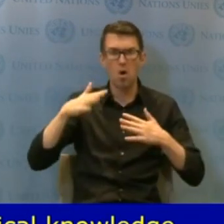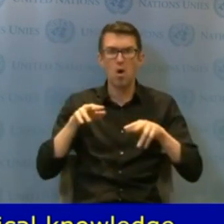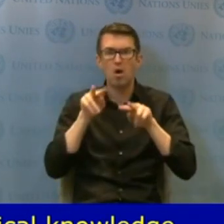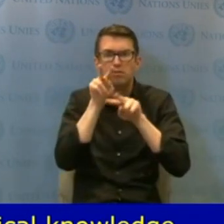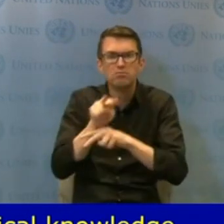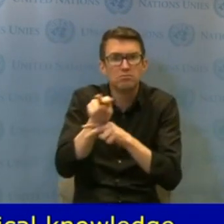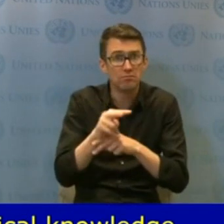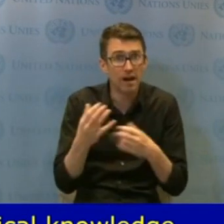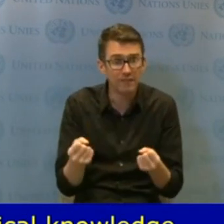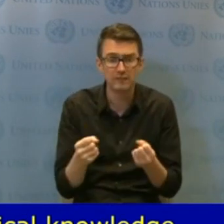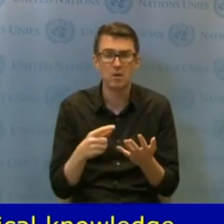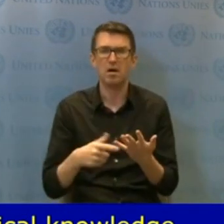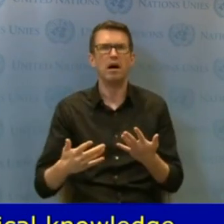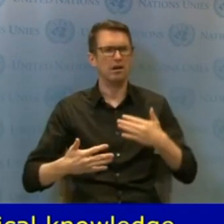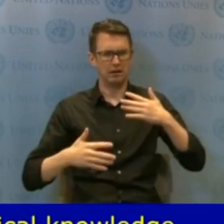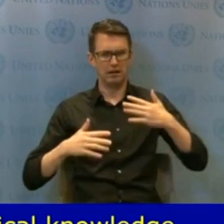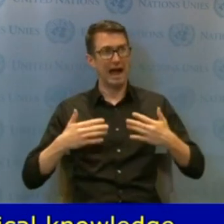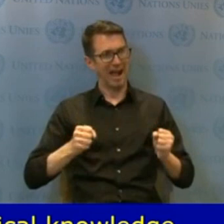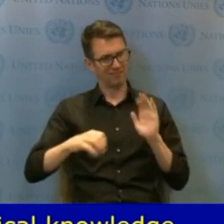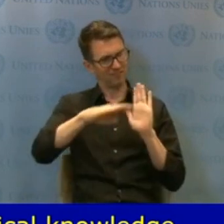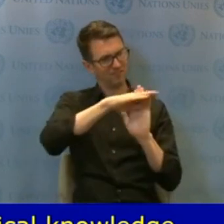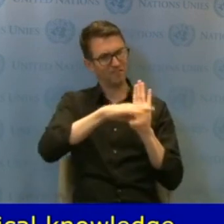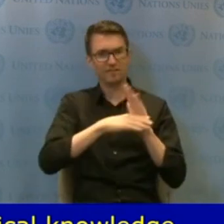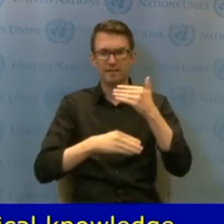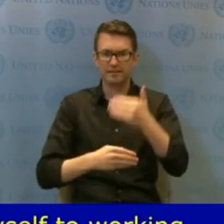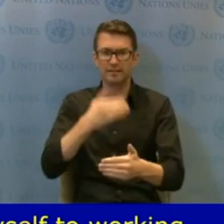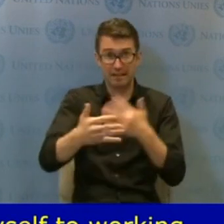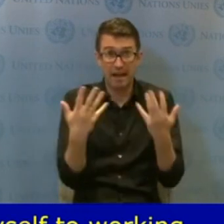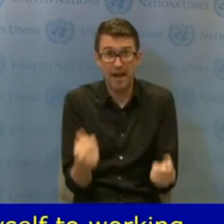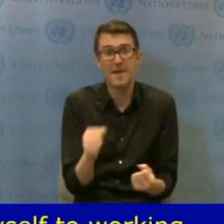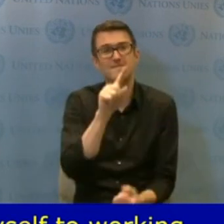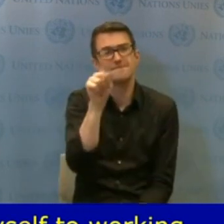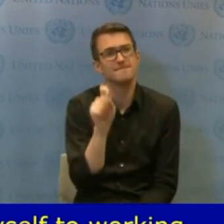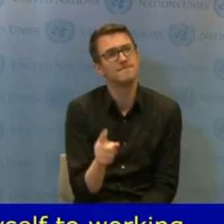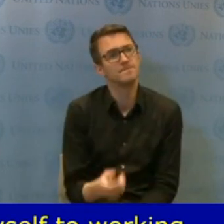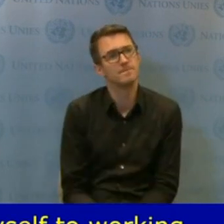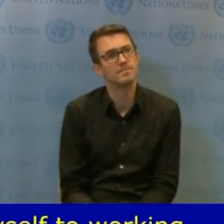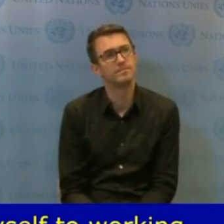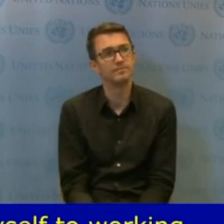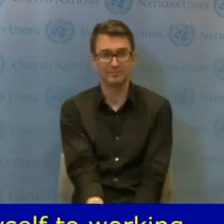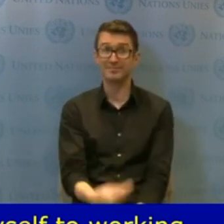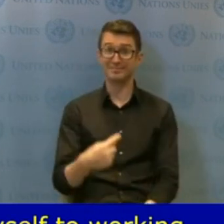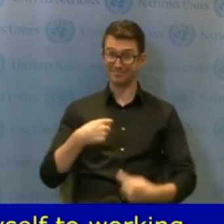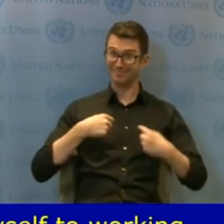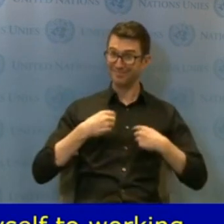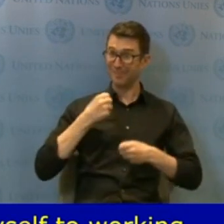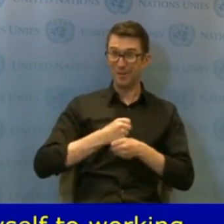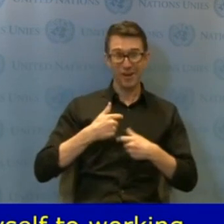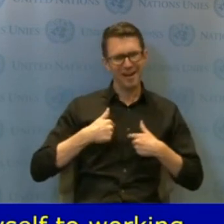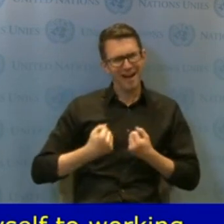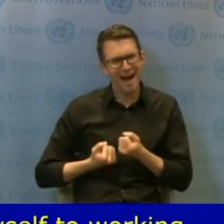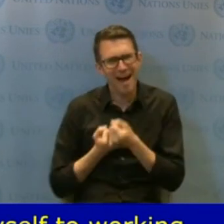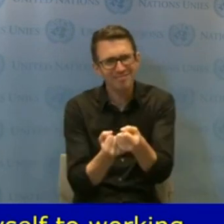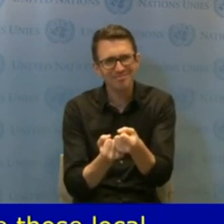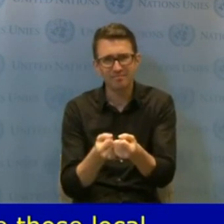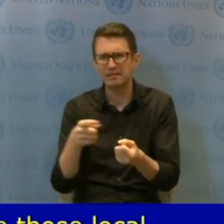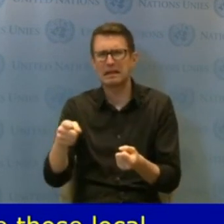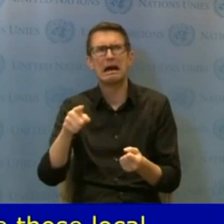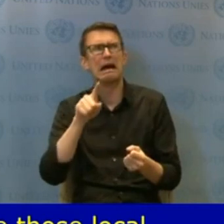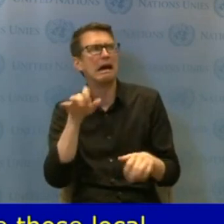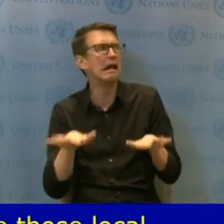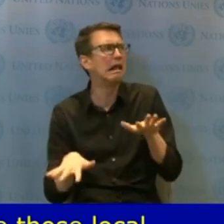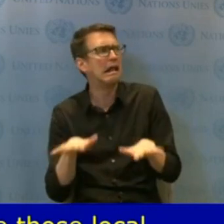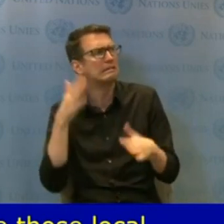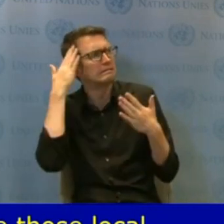local efforts, to help build alliances between city governments so that they can exchange best